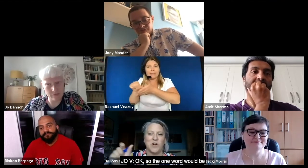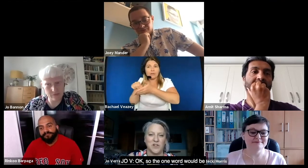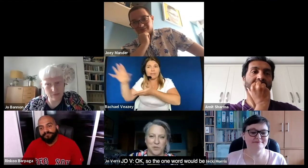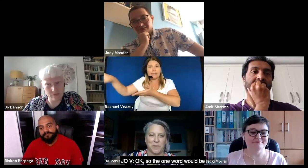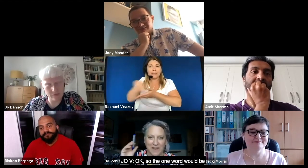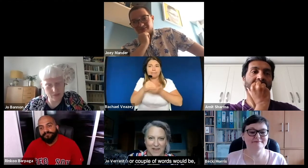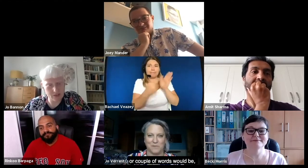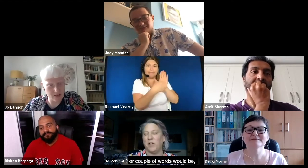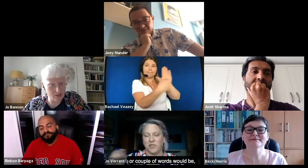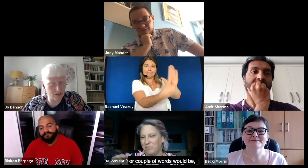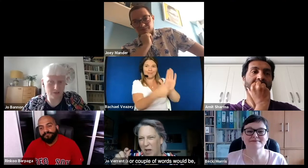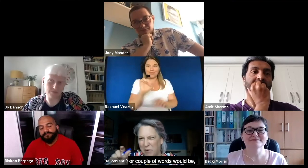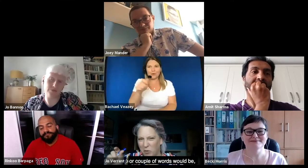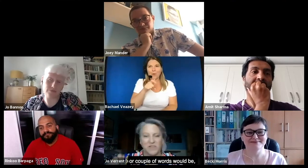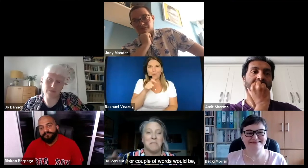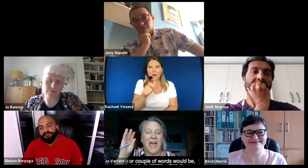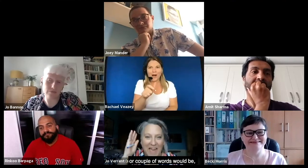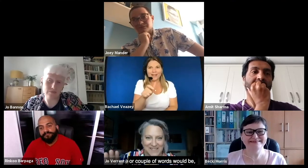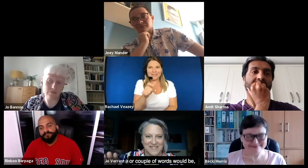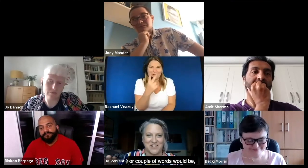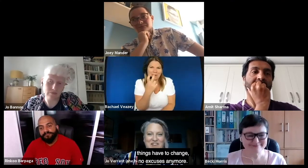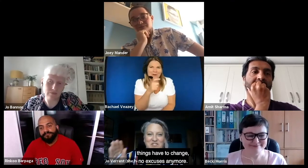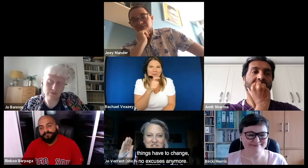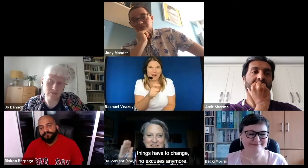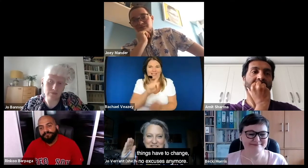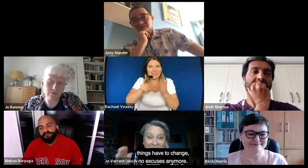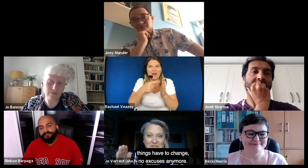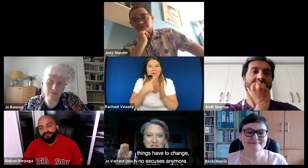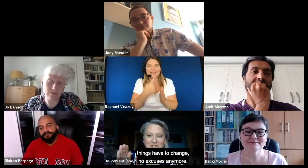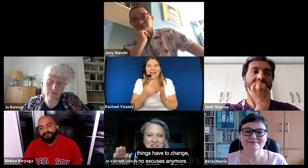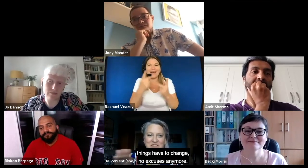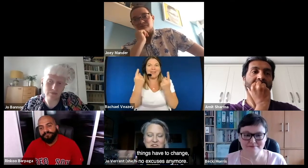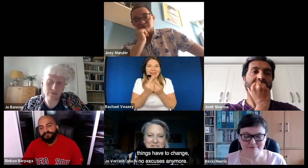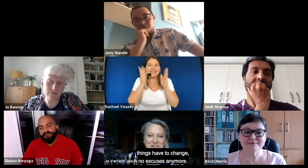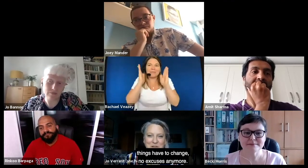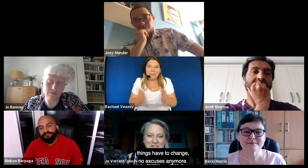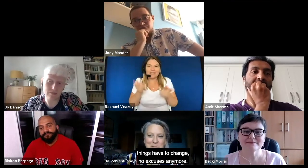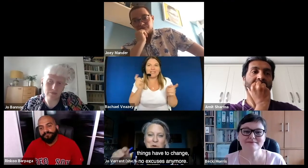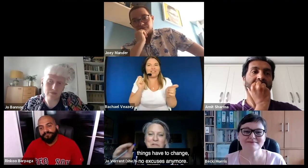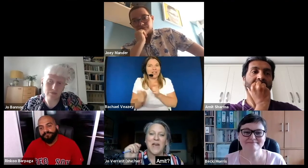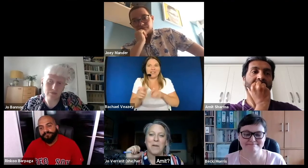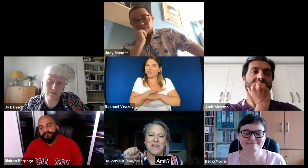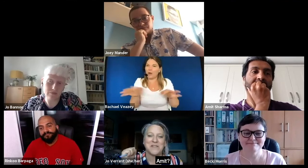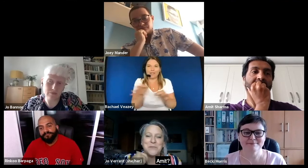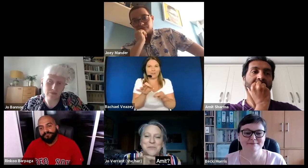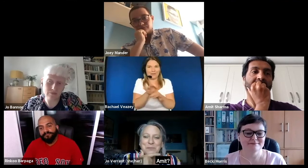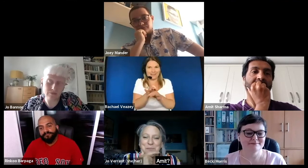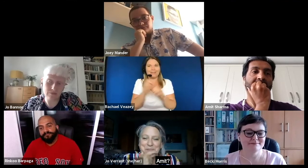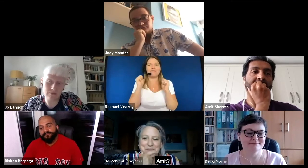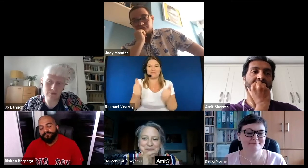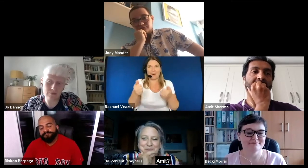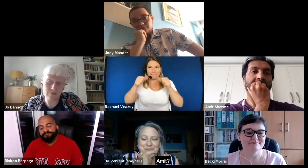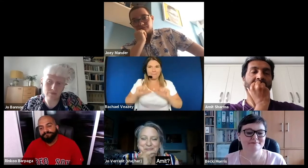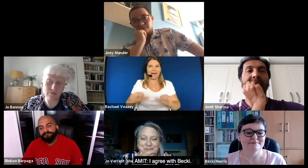the one word would be, a couple of words, has to change. Things have to change. No excuses anymore. Amit.